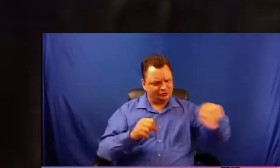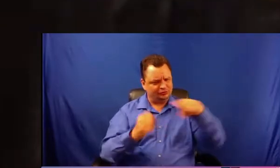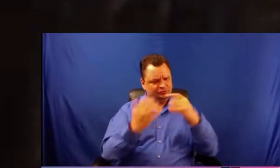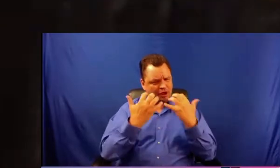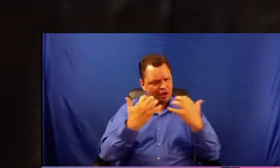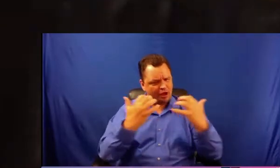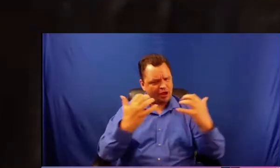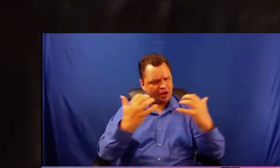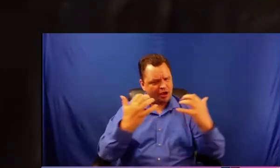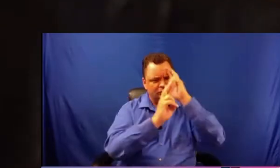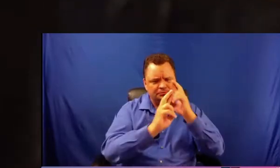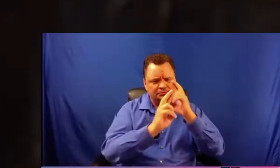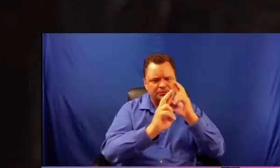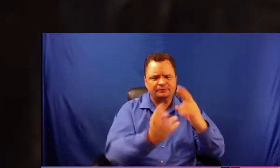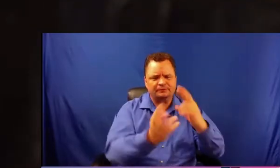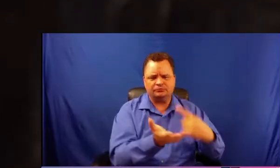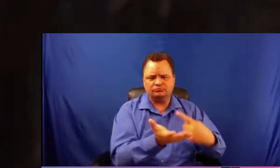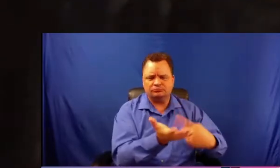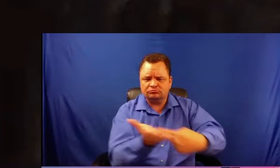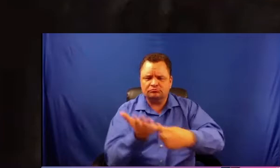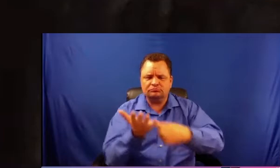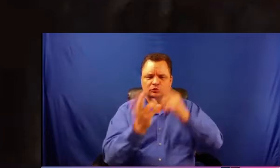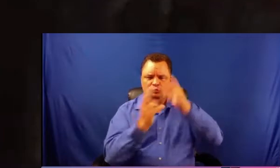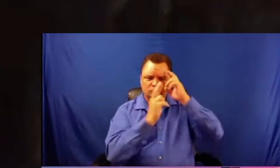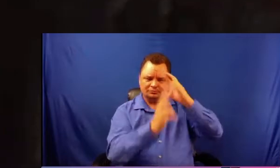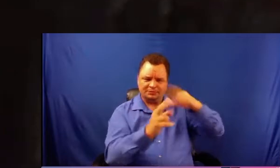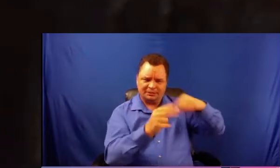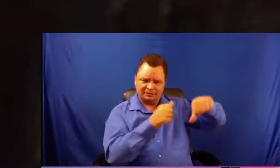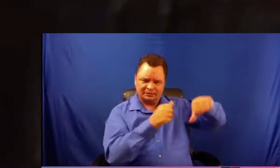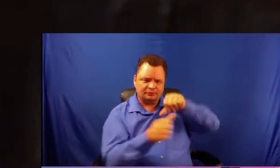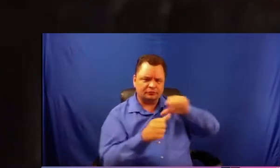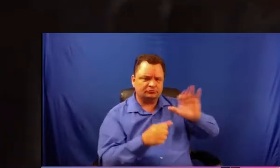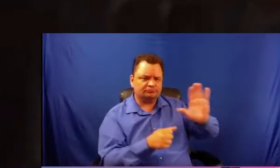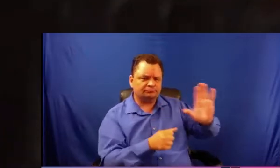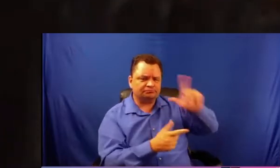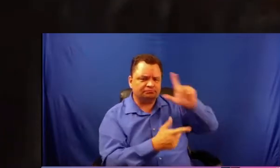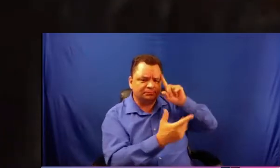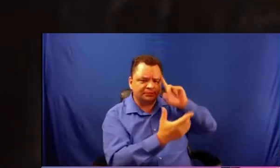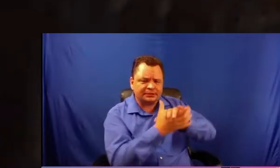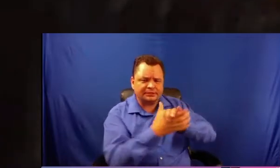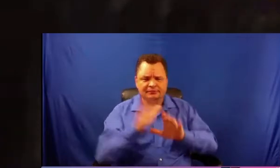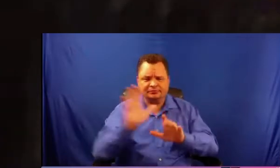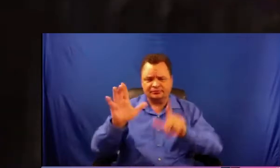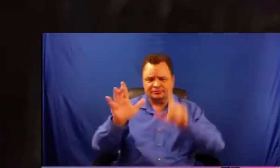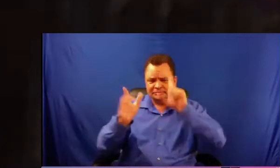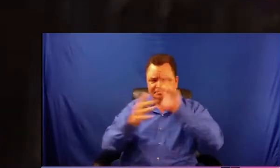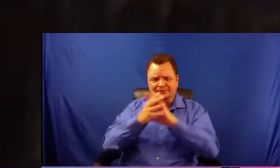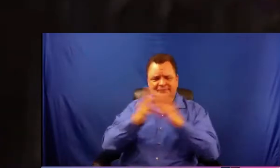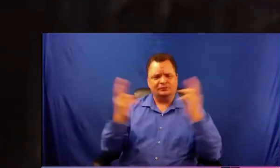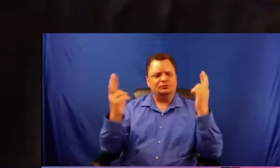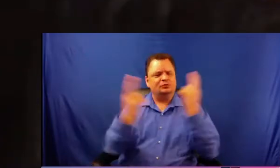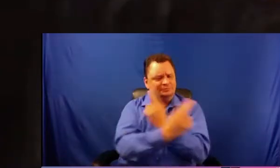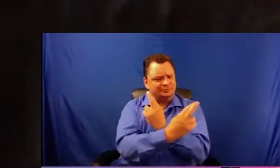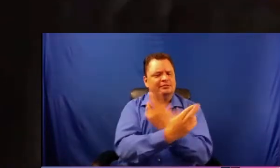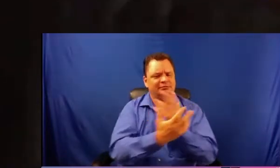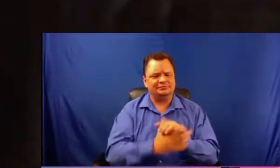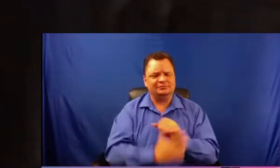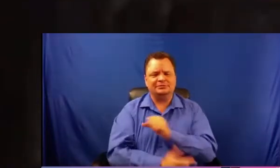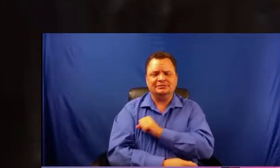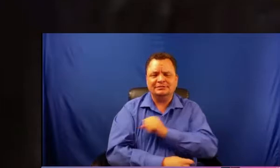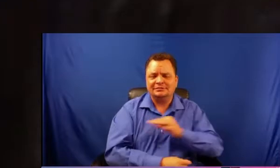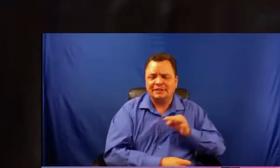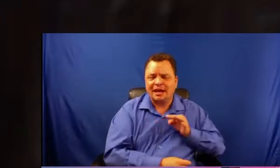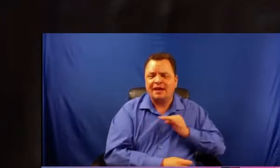other, El Paso County Public Health staff, and this board. And we will not